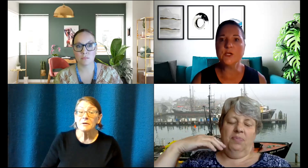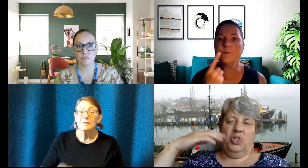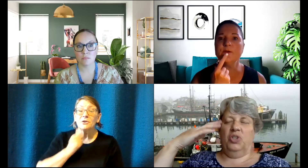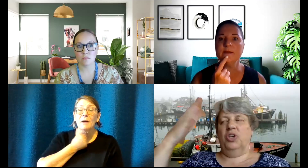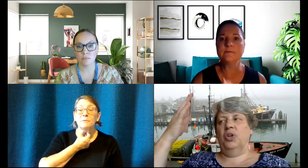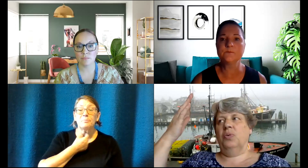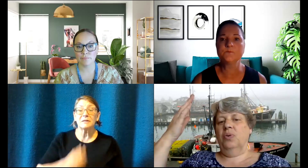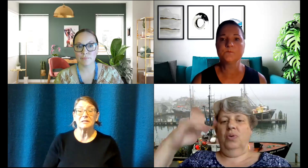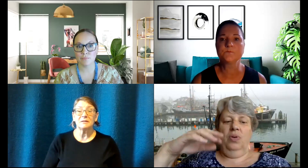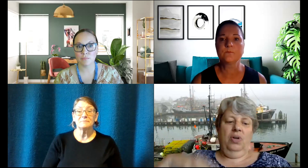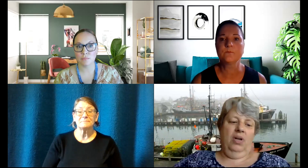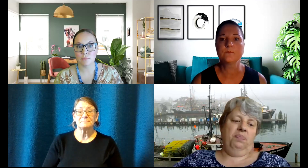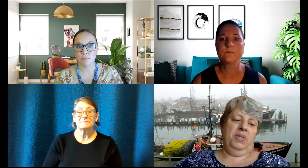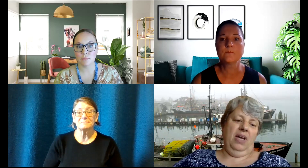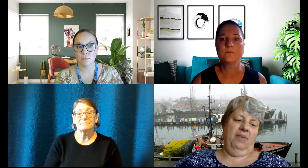And you're muted.